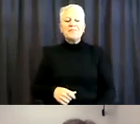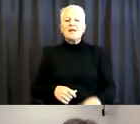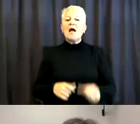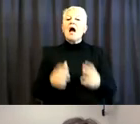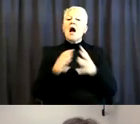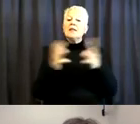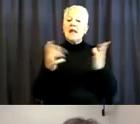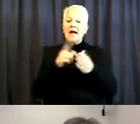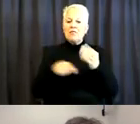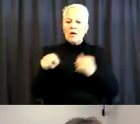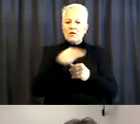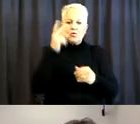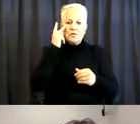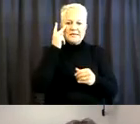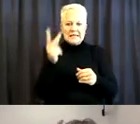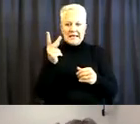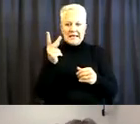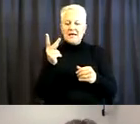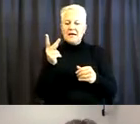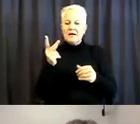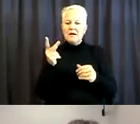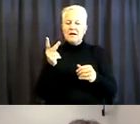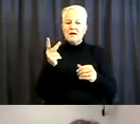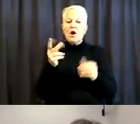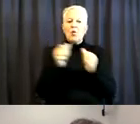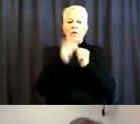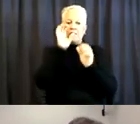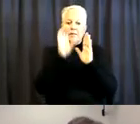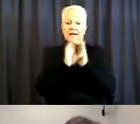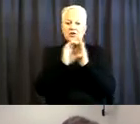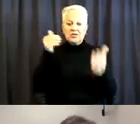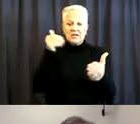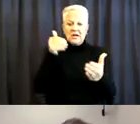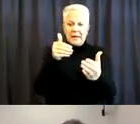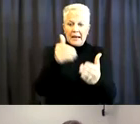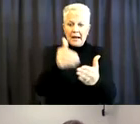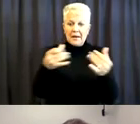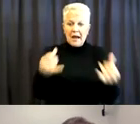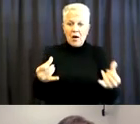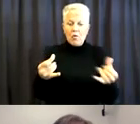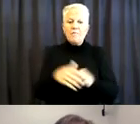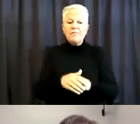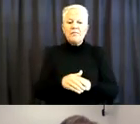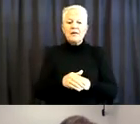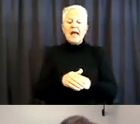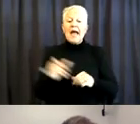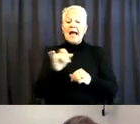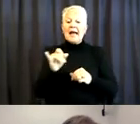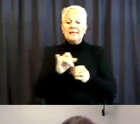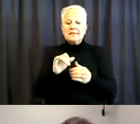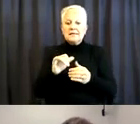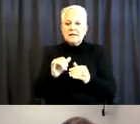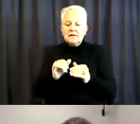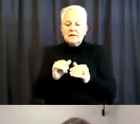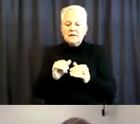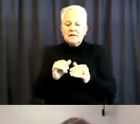So a lot of what you see in pictures coming up now, as an emergent reader,